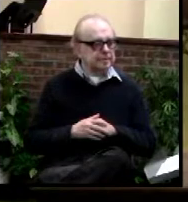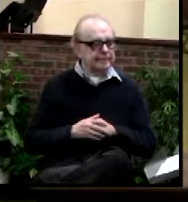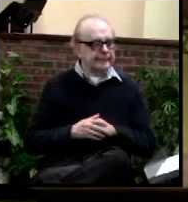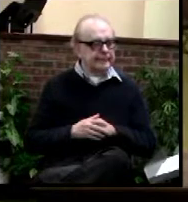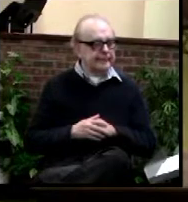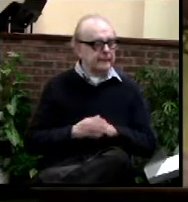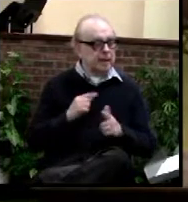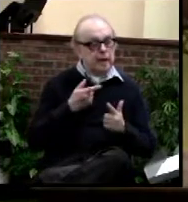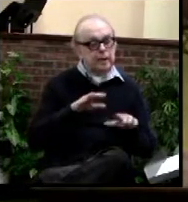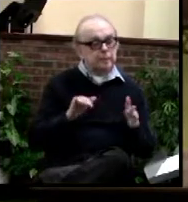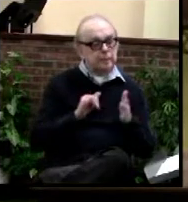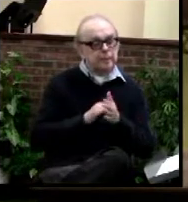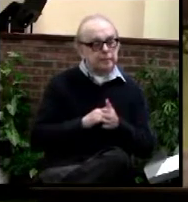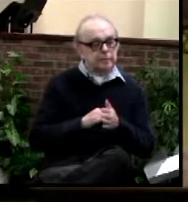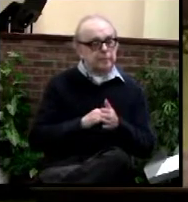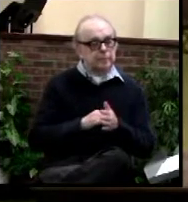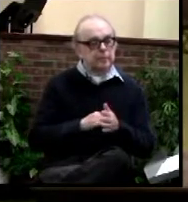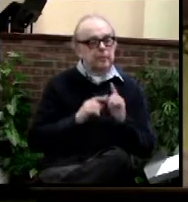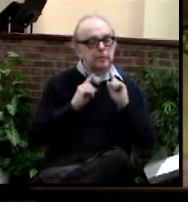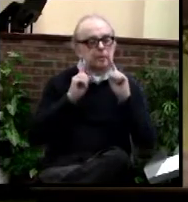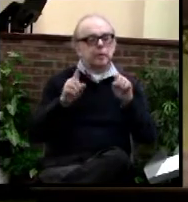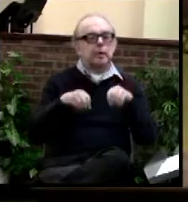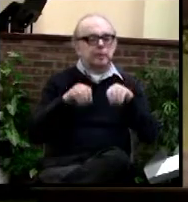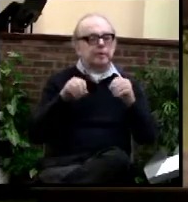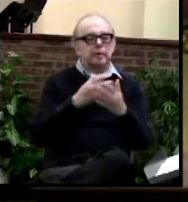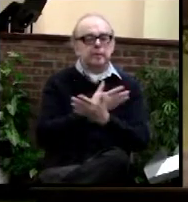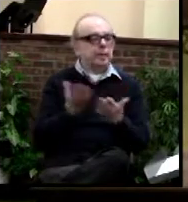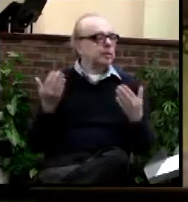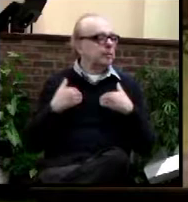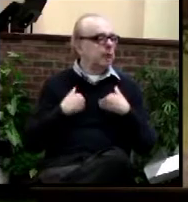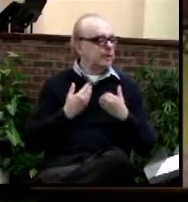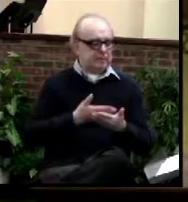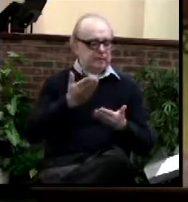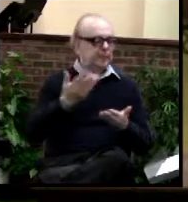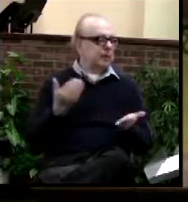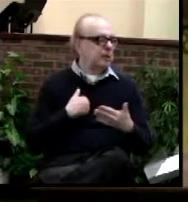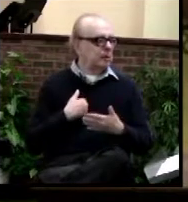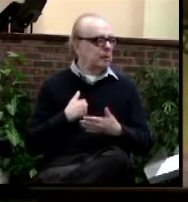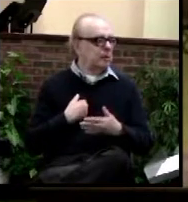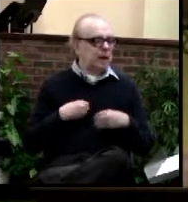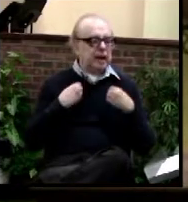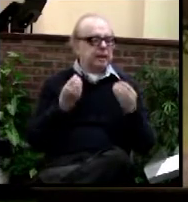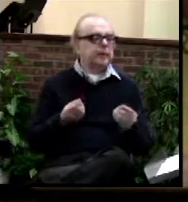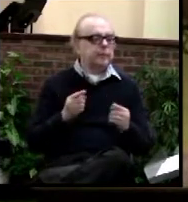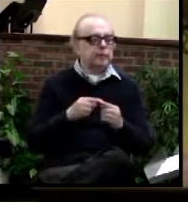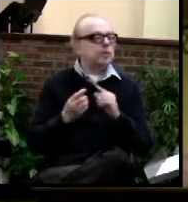then do this. Go and sell everything that you've got and give it to the poor."